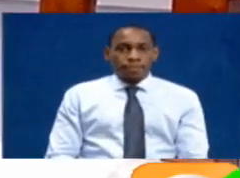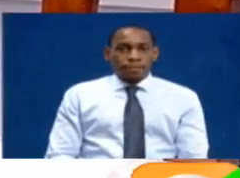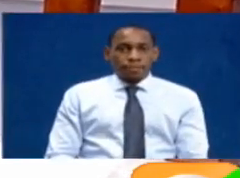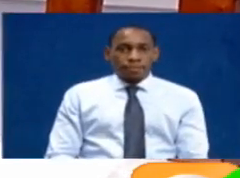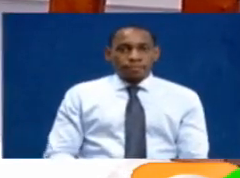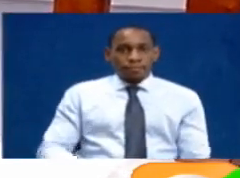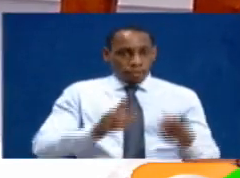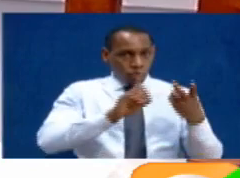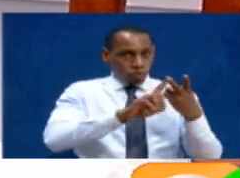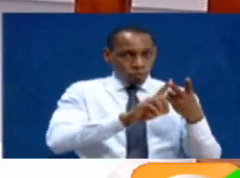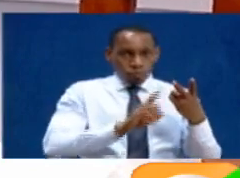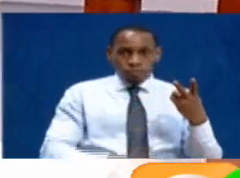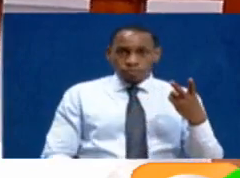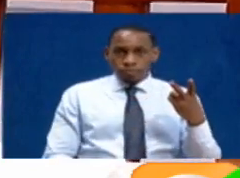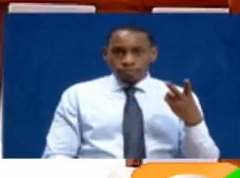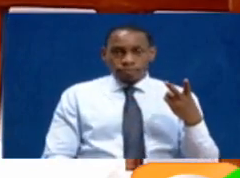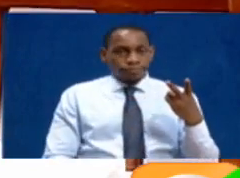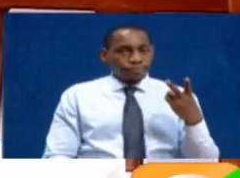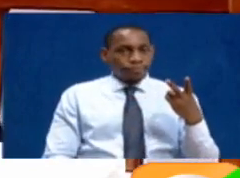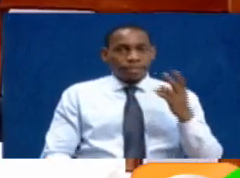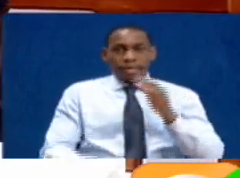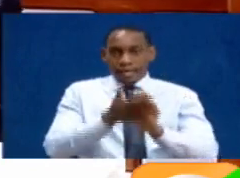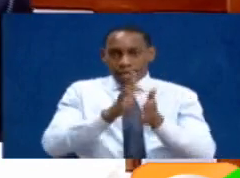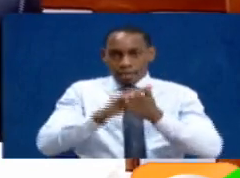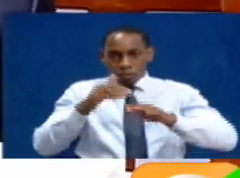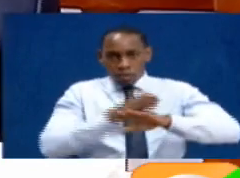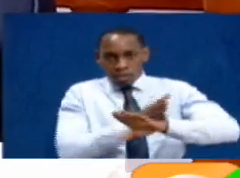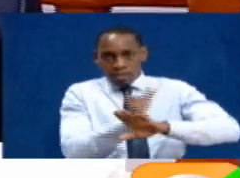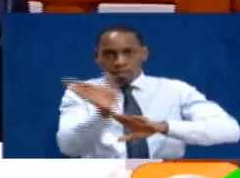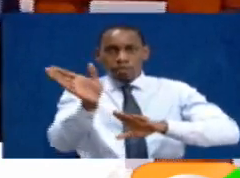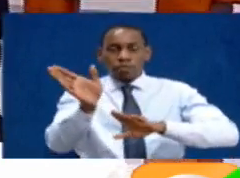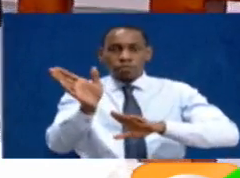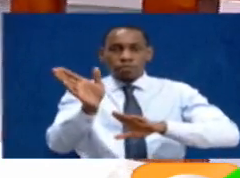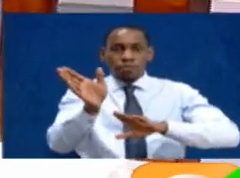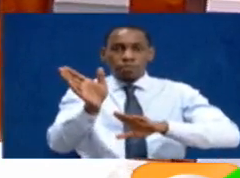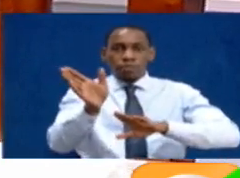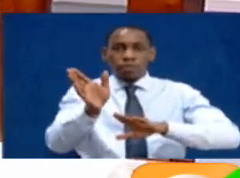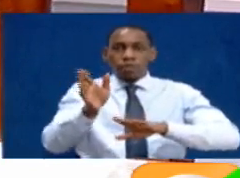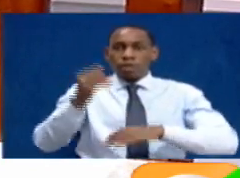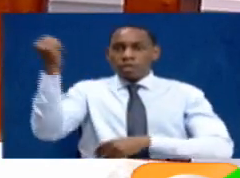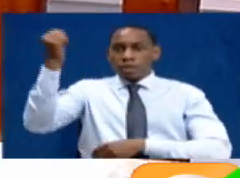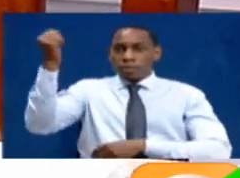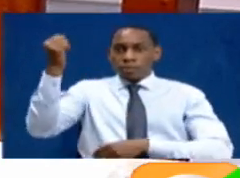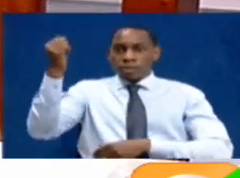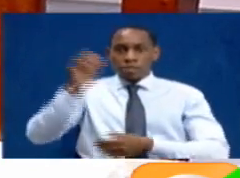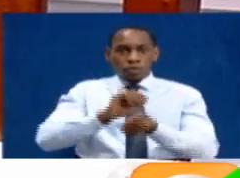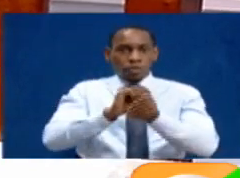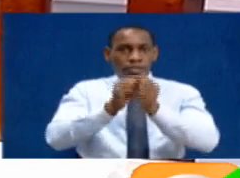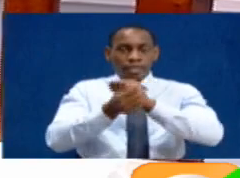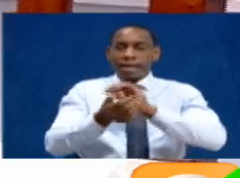And the other thing, there is no shortcut to political evolution, political changes. There's no shortcut.